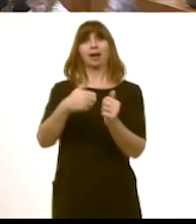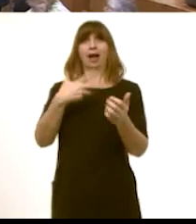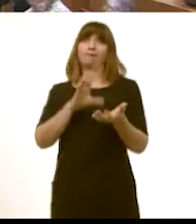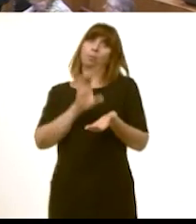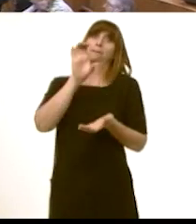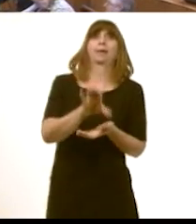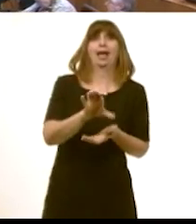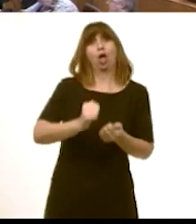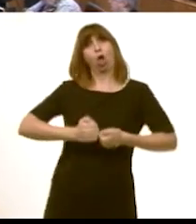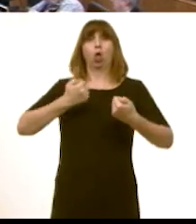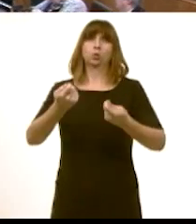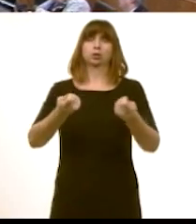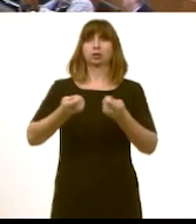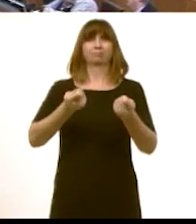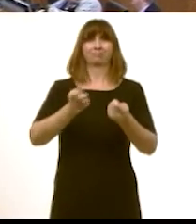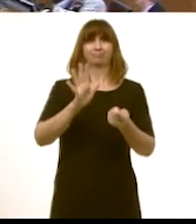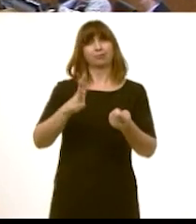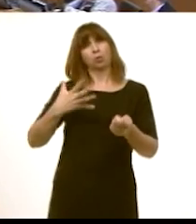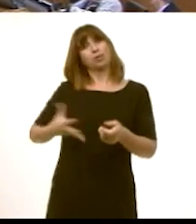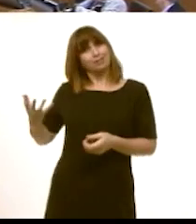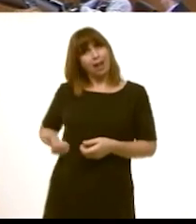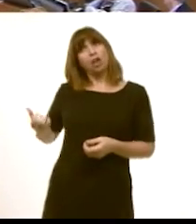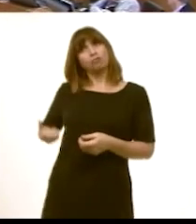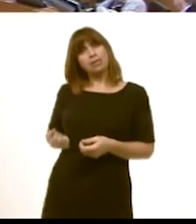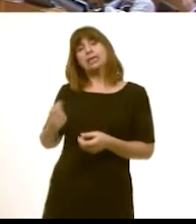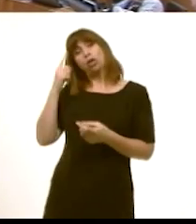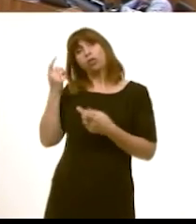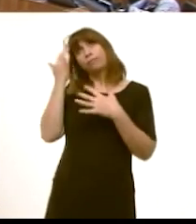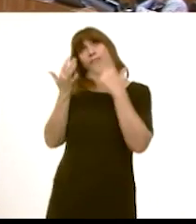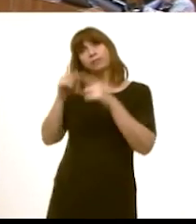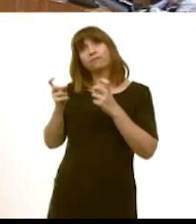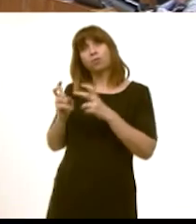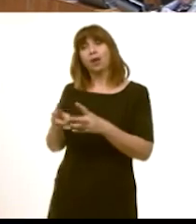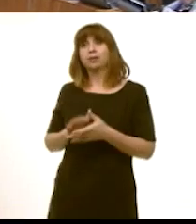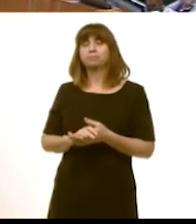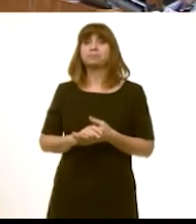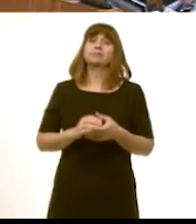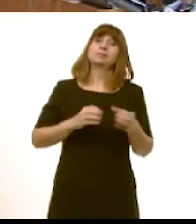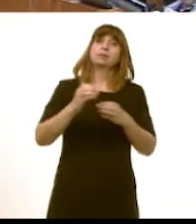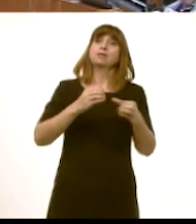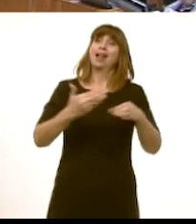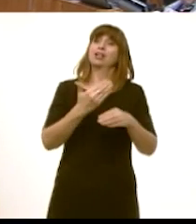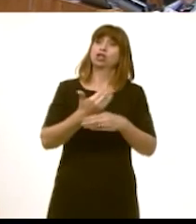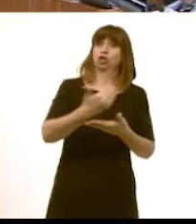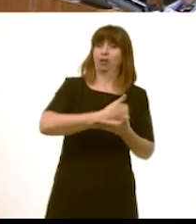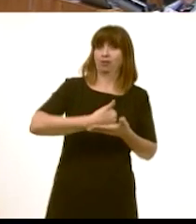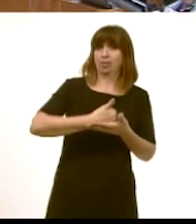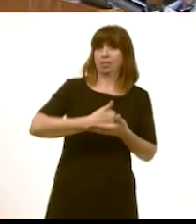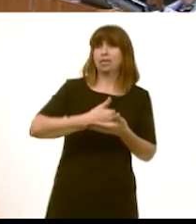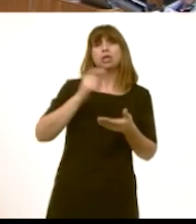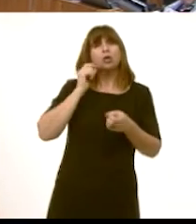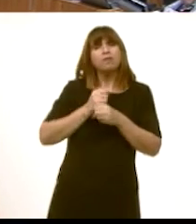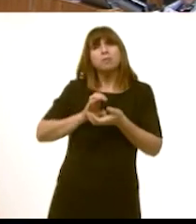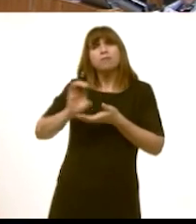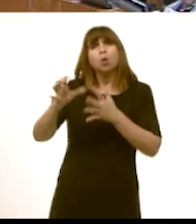Eleni Parrott. Diolch, Deputy Llywydd. First Minister, through the Displaced People in Action charity, the Welsh Government funds a programme called